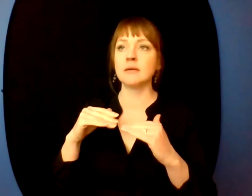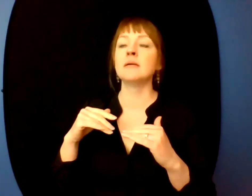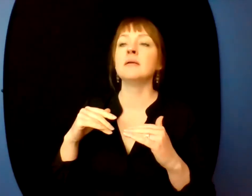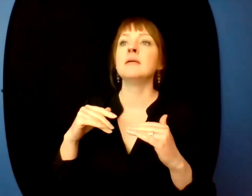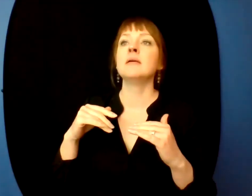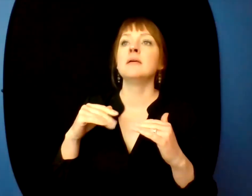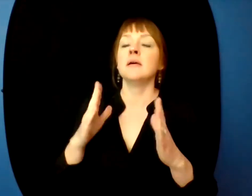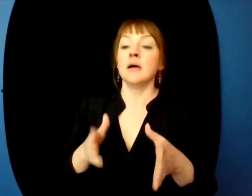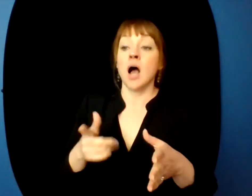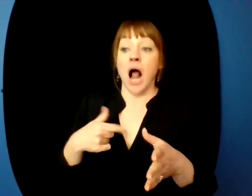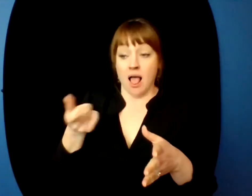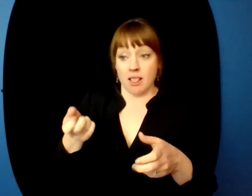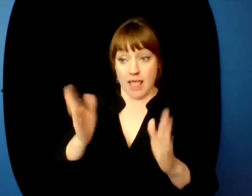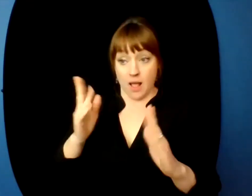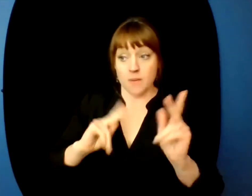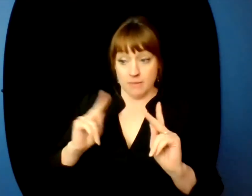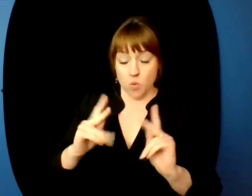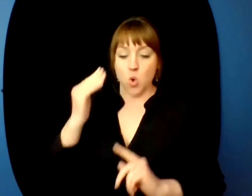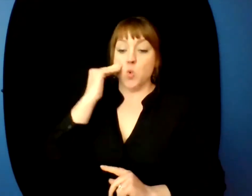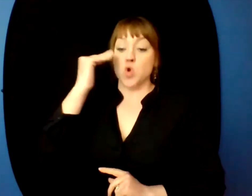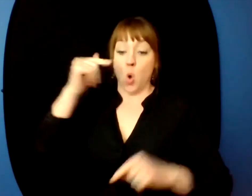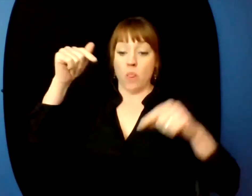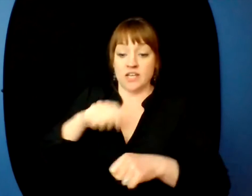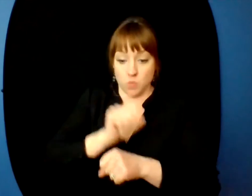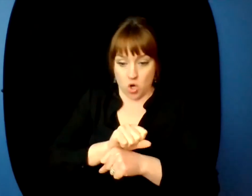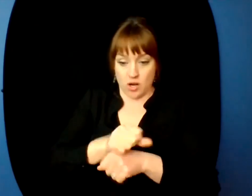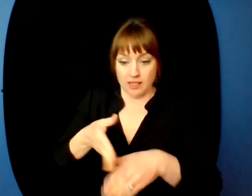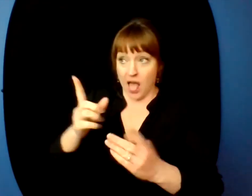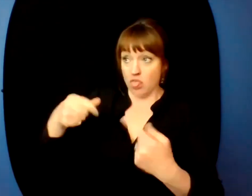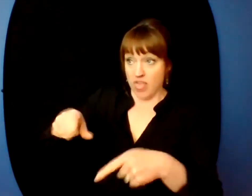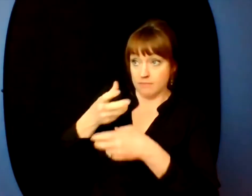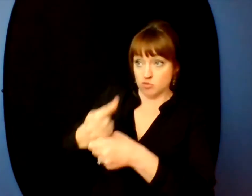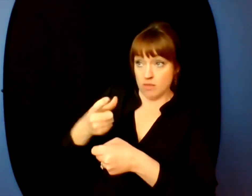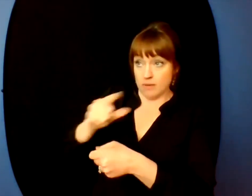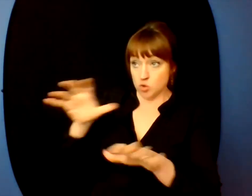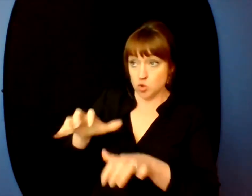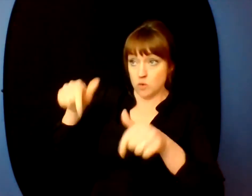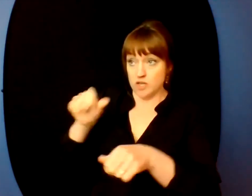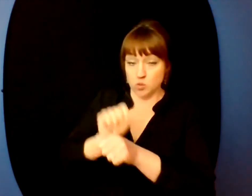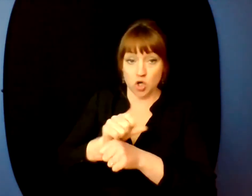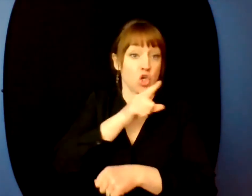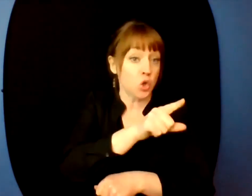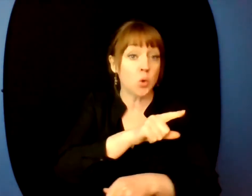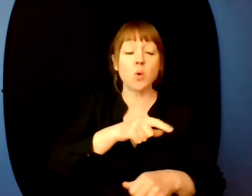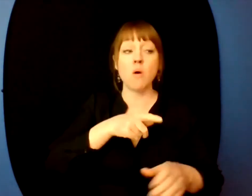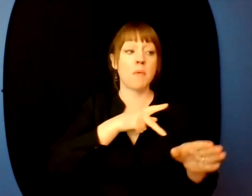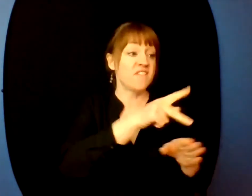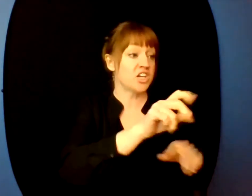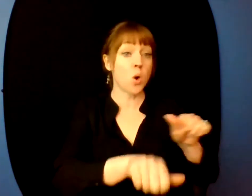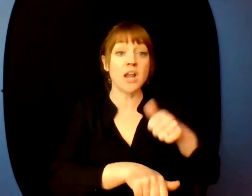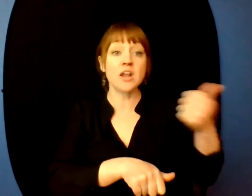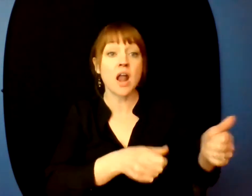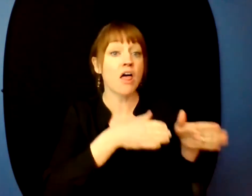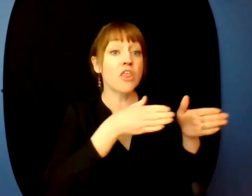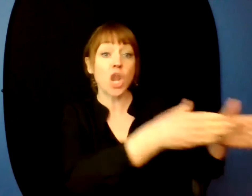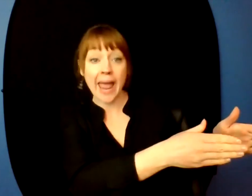this work to do the work. You as a family member, you as a professional in another field, in another lane,